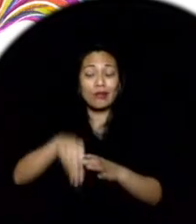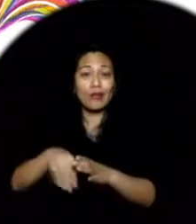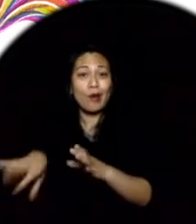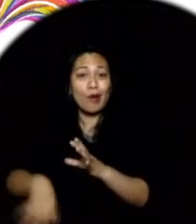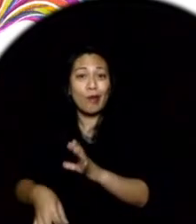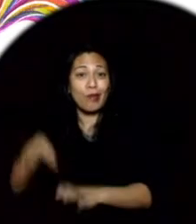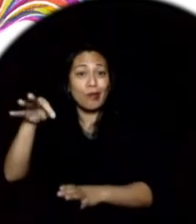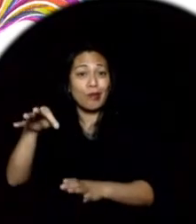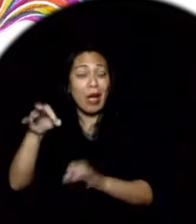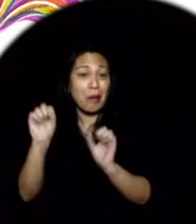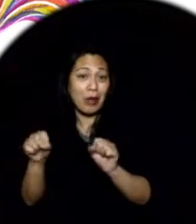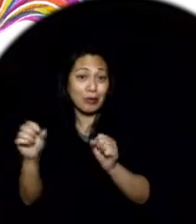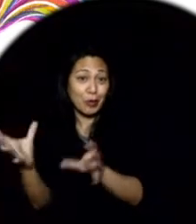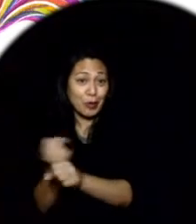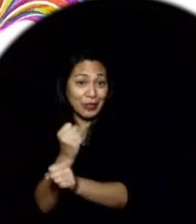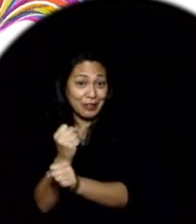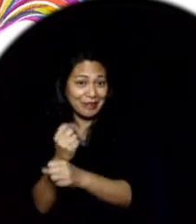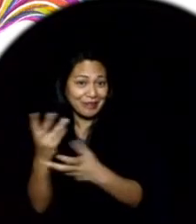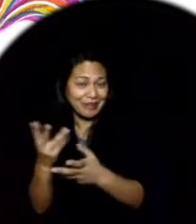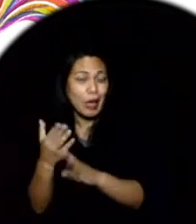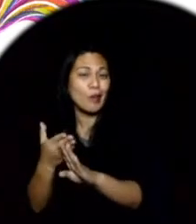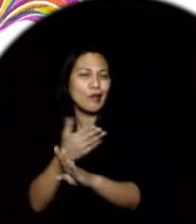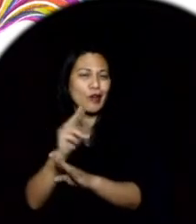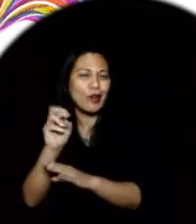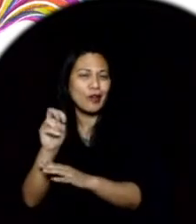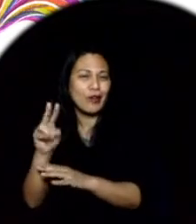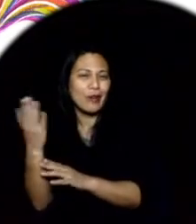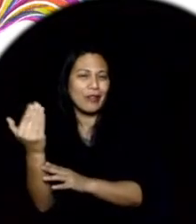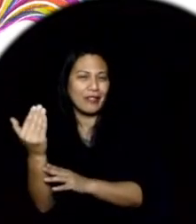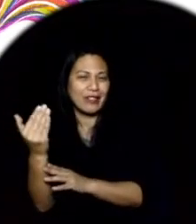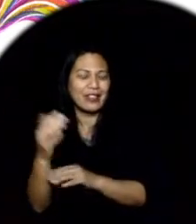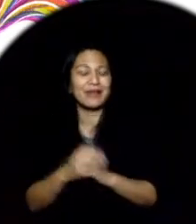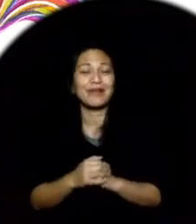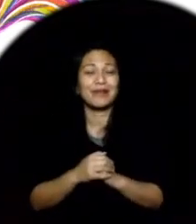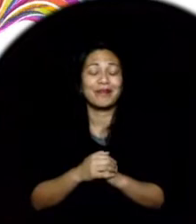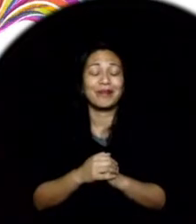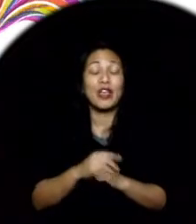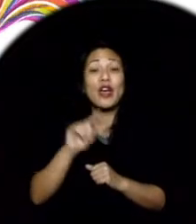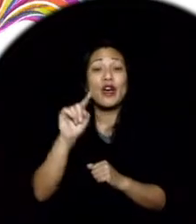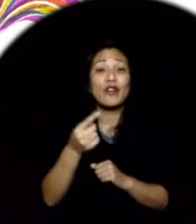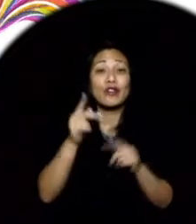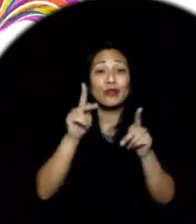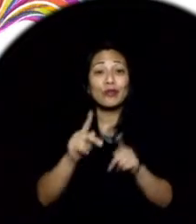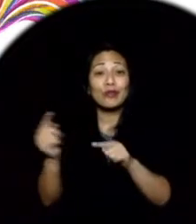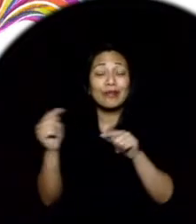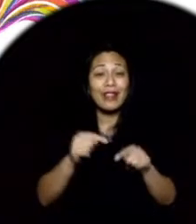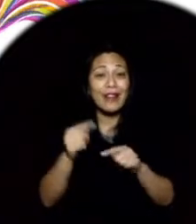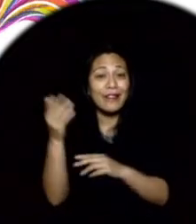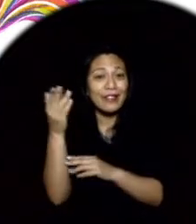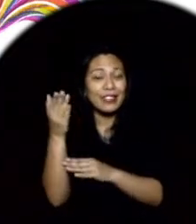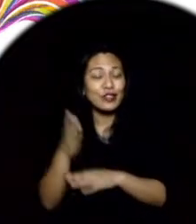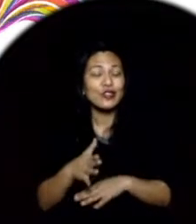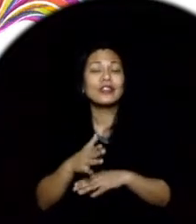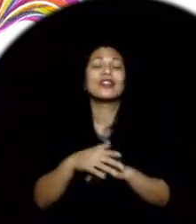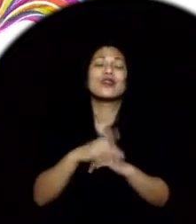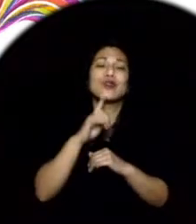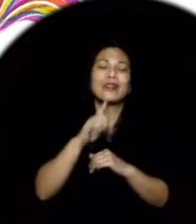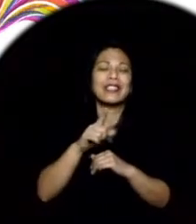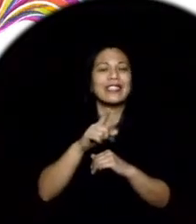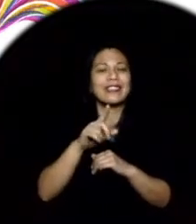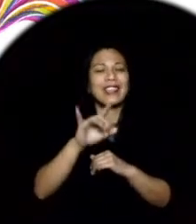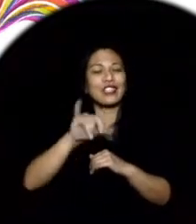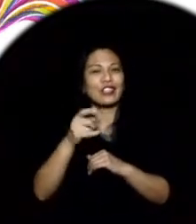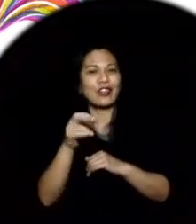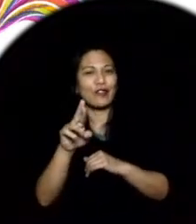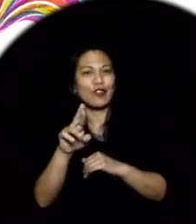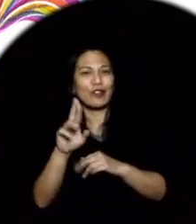about to introduce. Up first, we have Jennifer, who is here to give us the recipe on how to